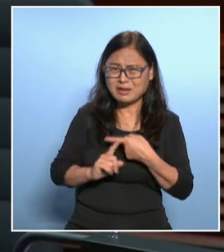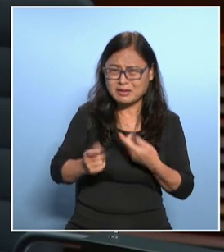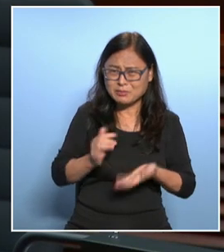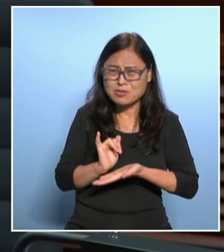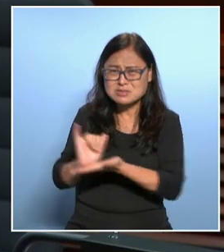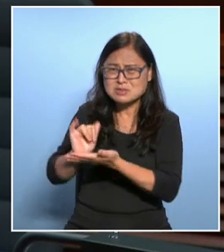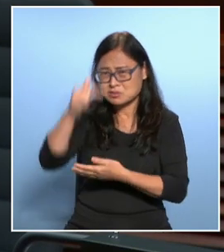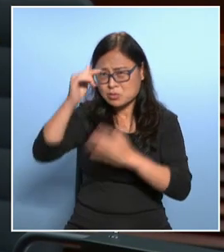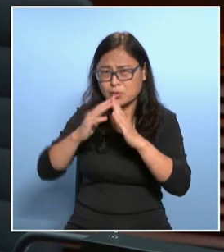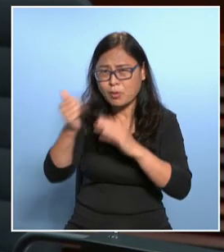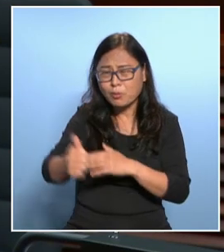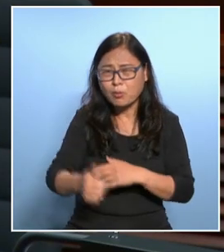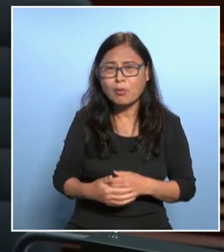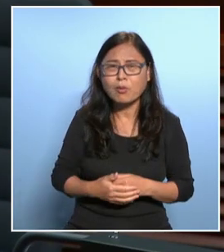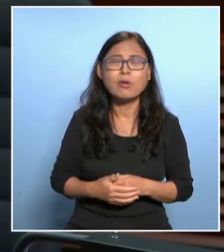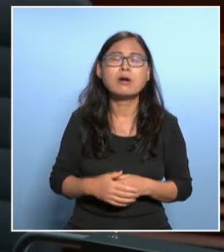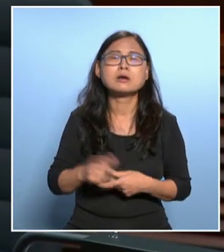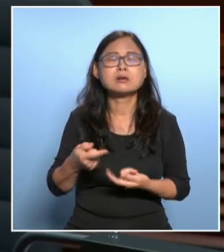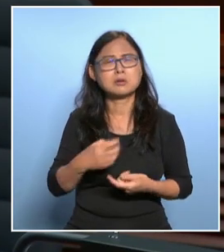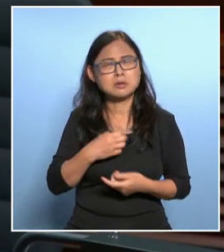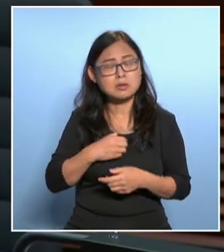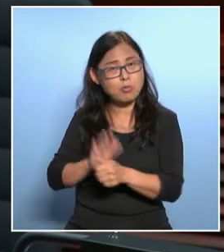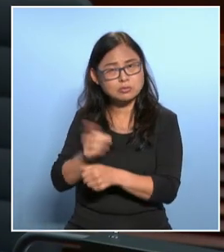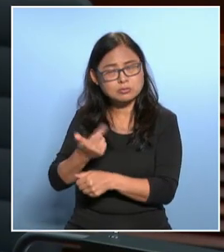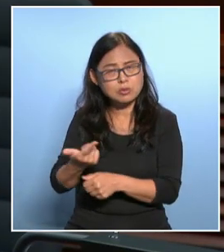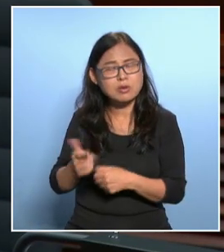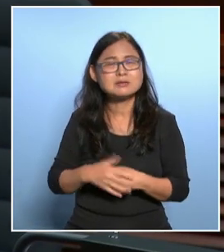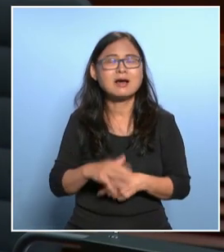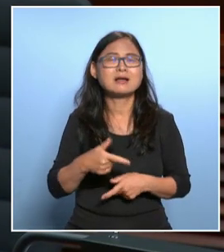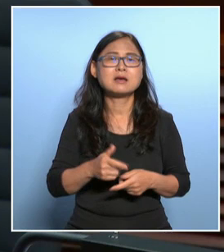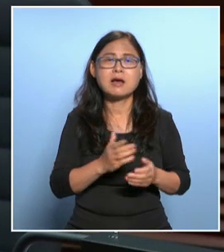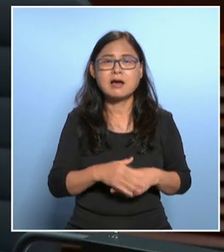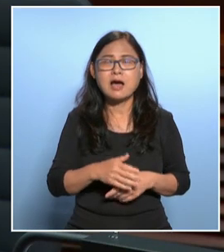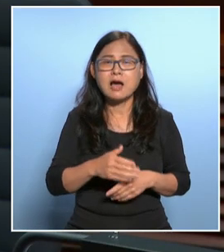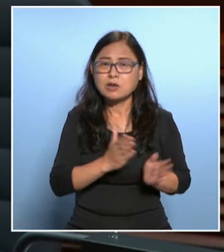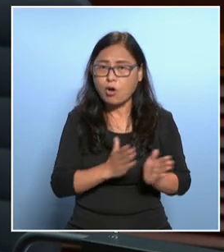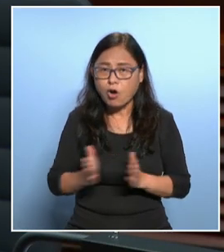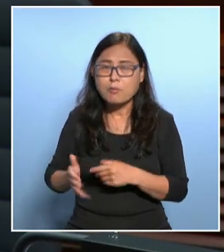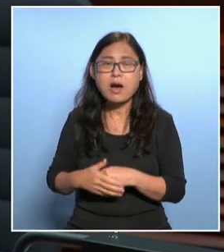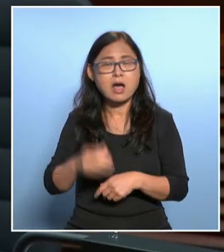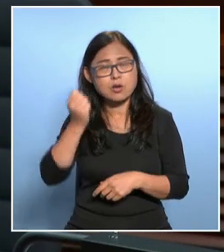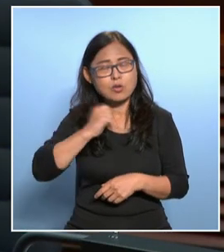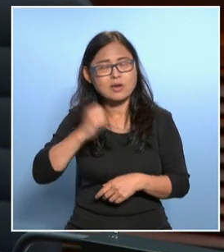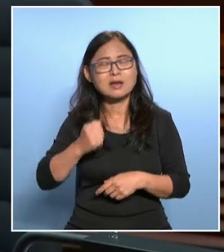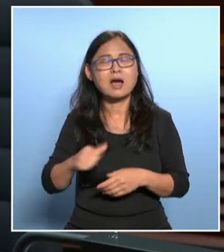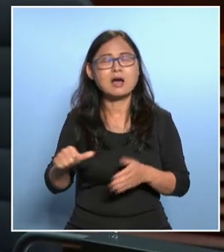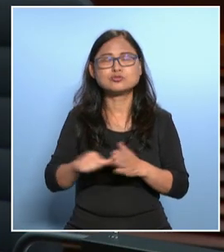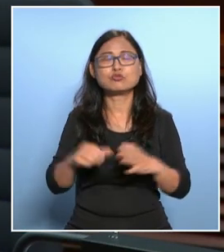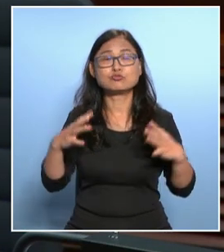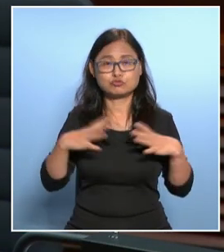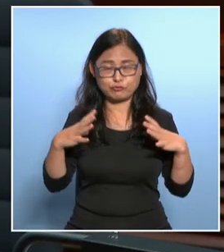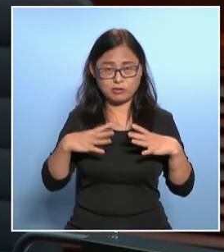And it is easier to explain to family members as well. They may inquire as to why they don't send the elderly to the